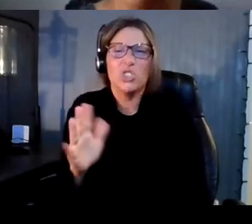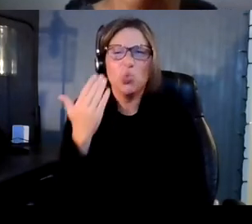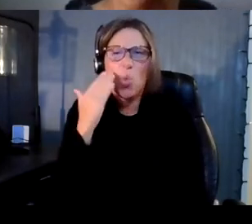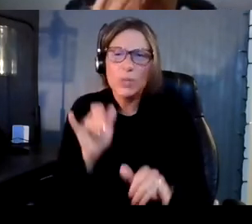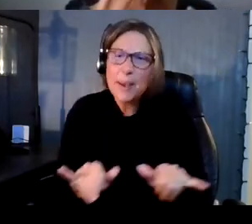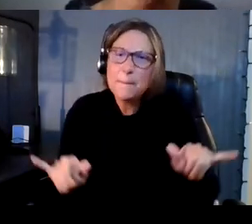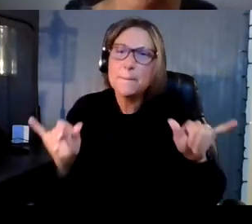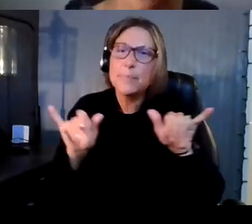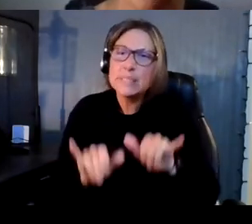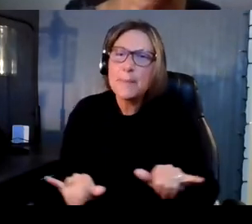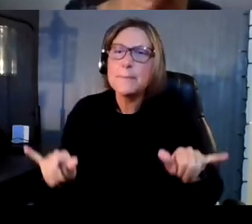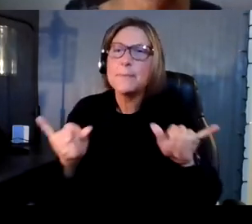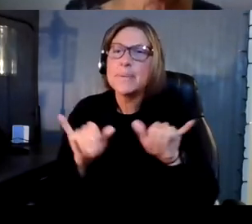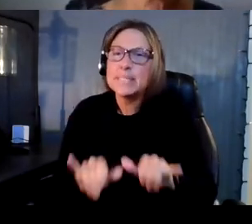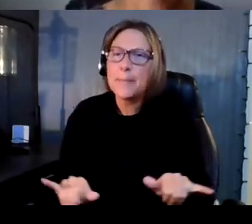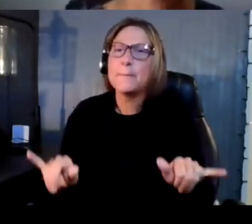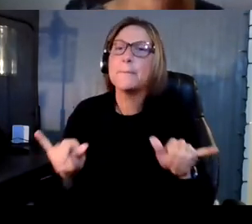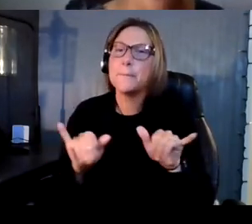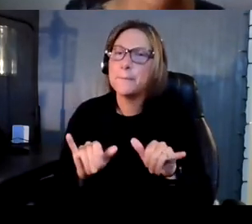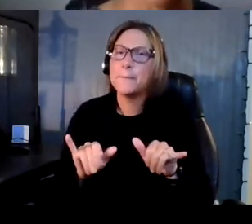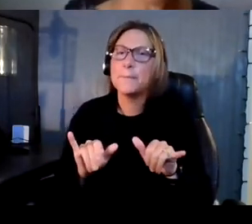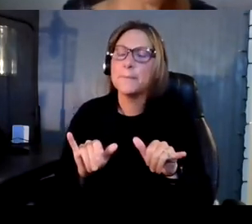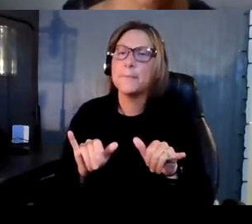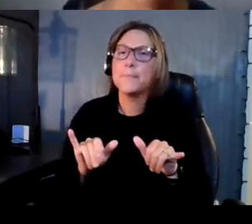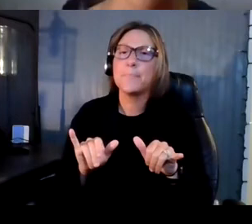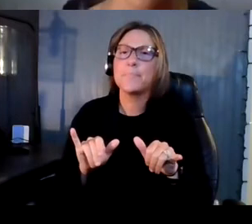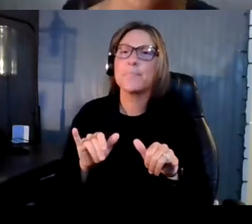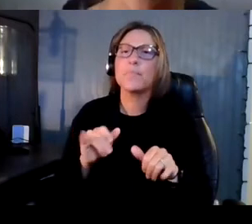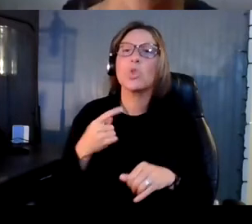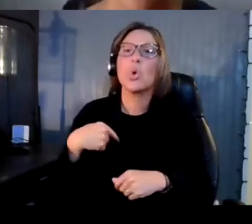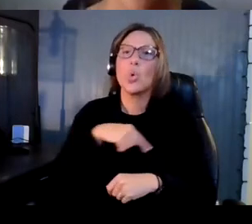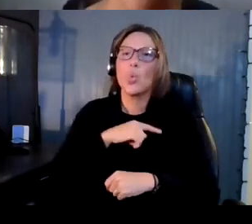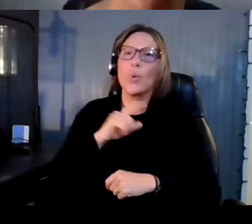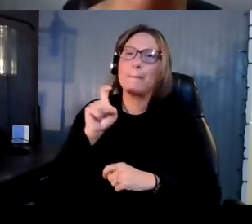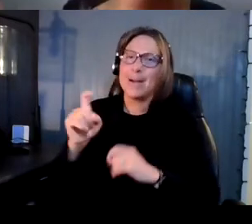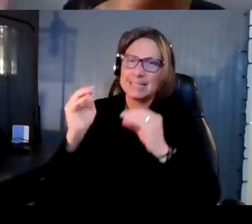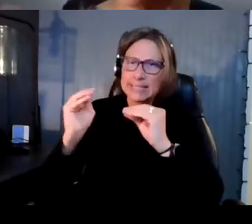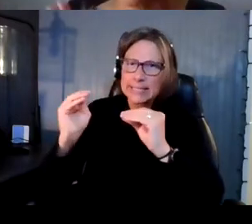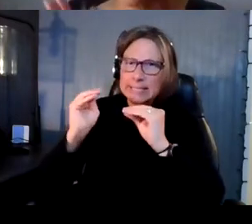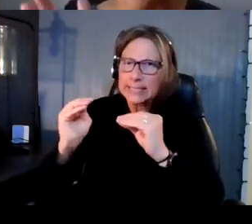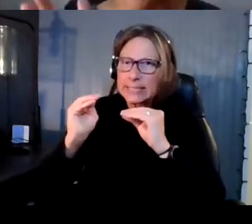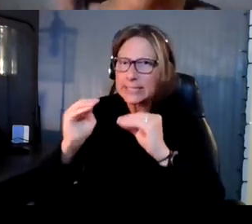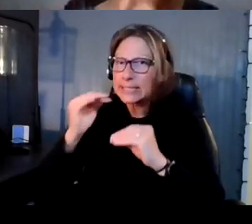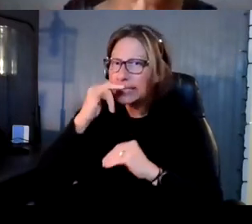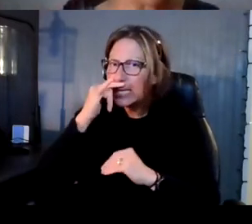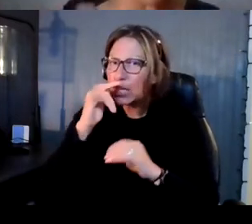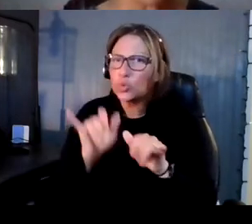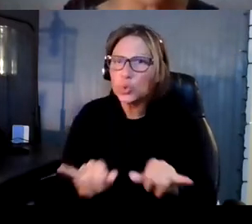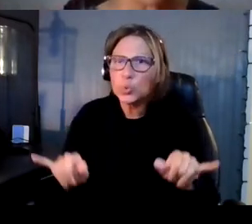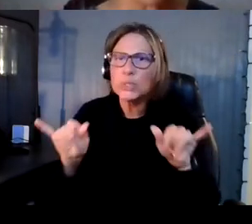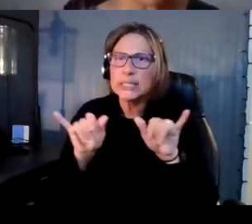our kids routines so well that they become rote to them. They still happen. That's